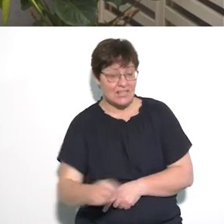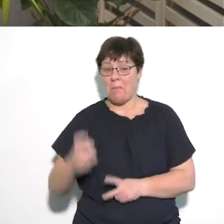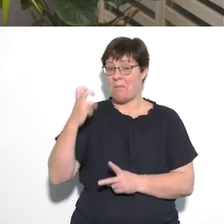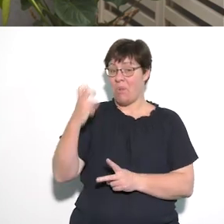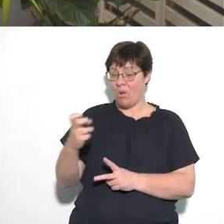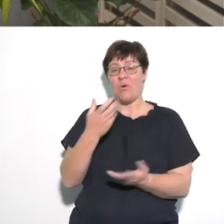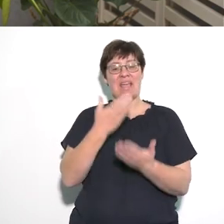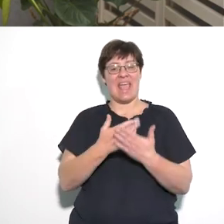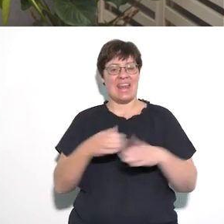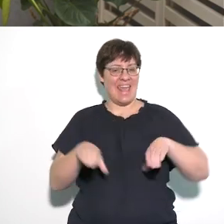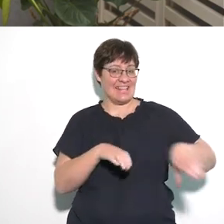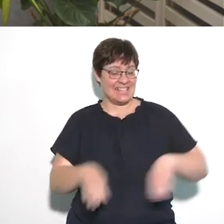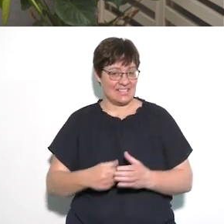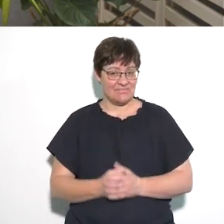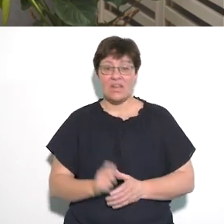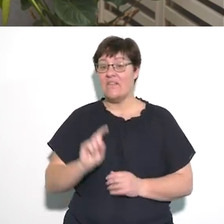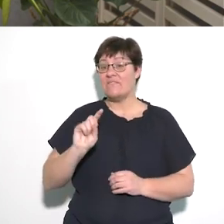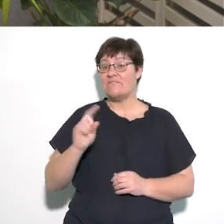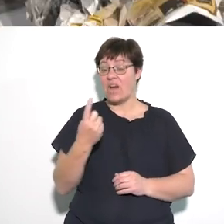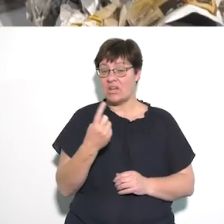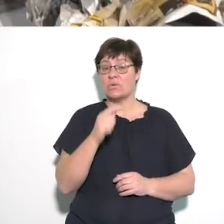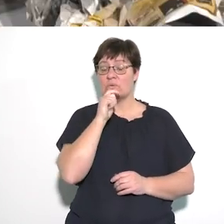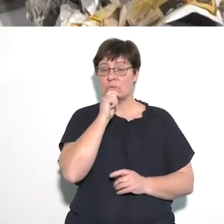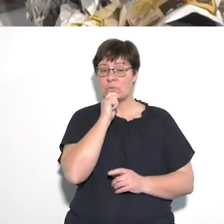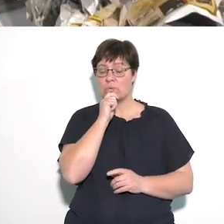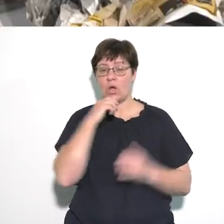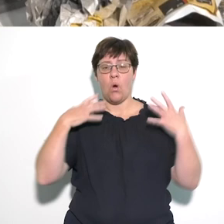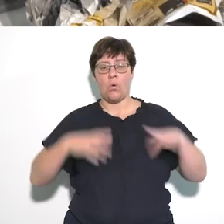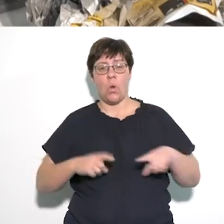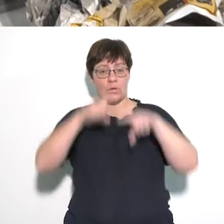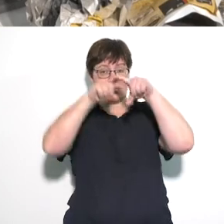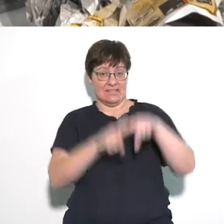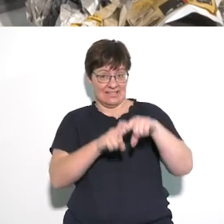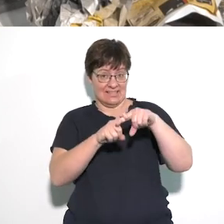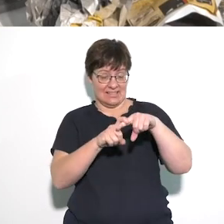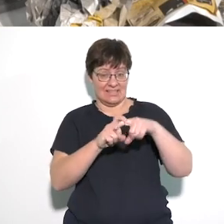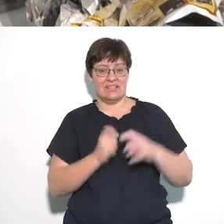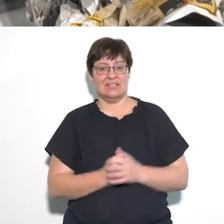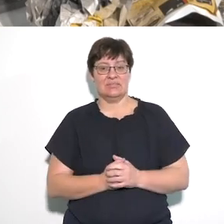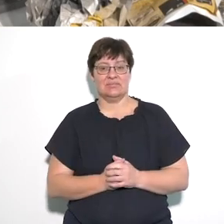you exercise. First, we need a coat hanger,